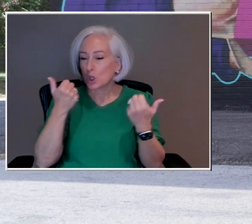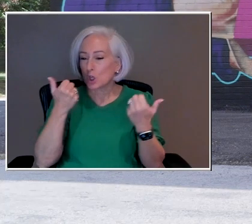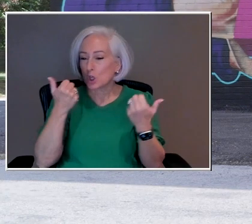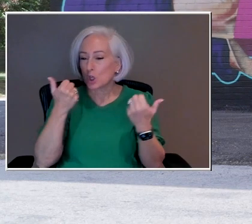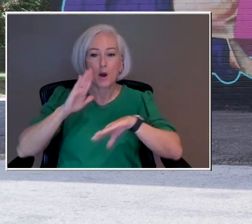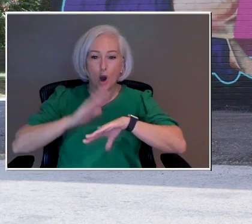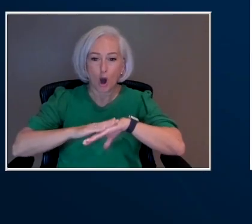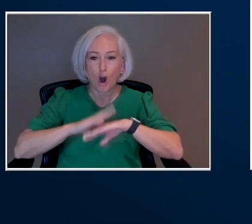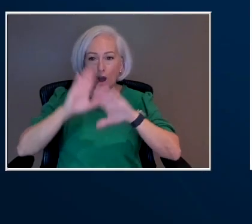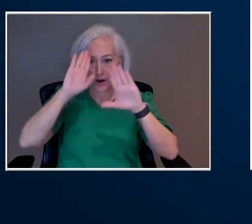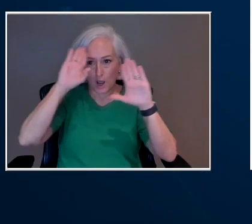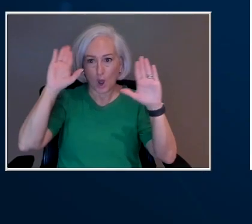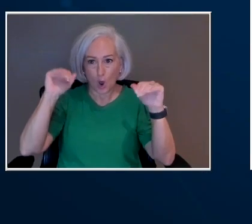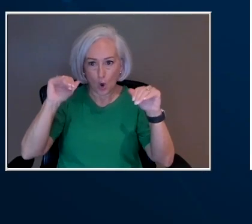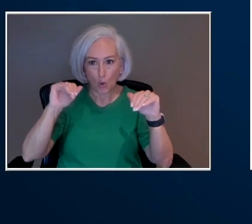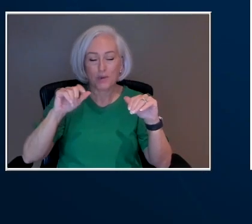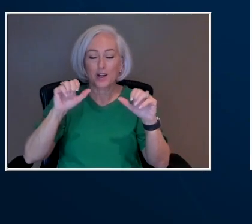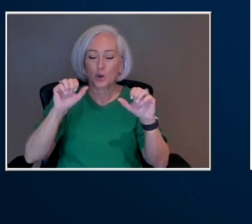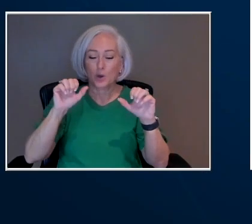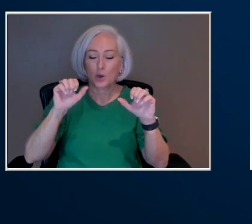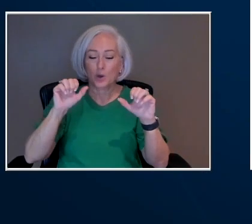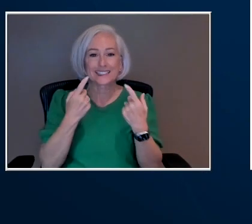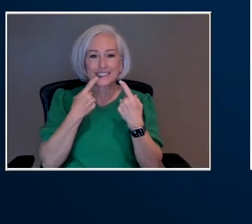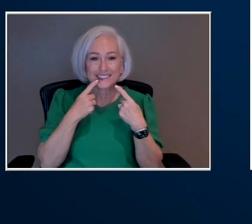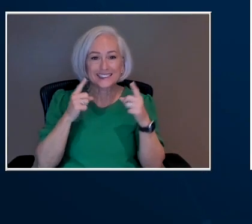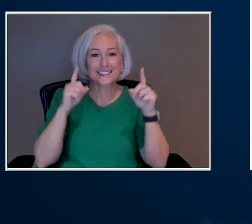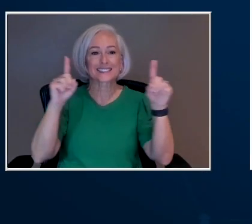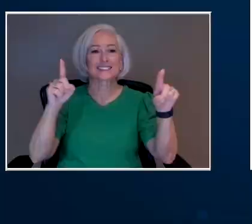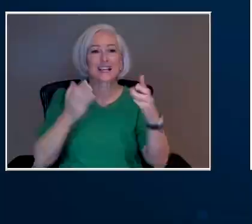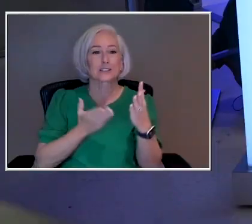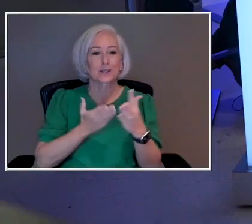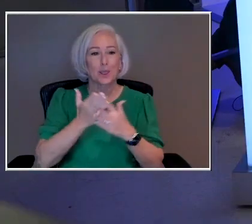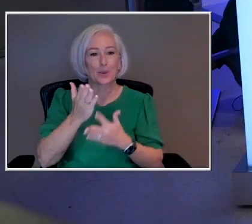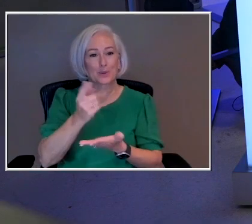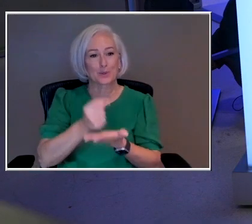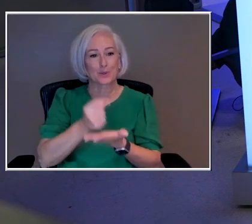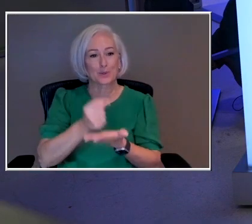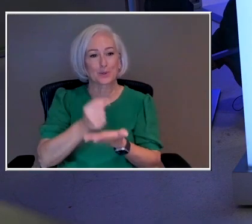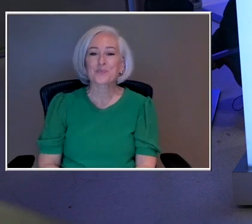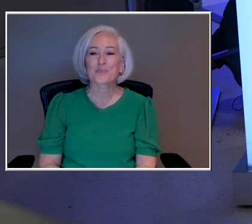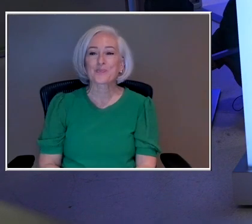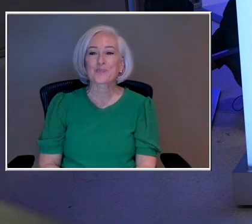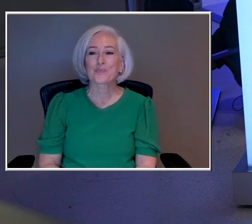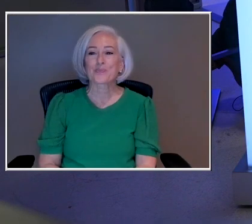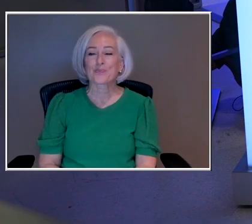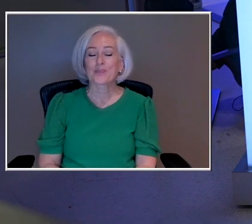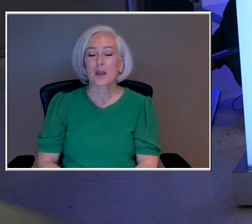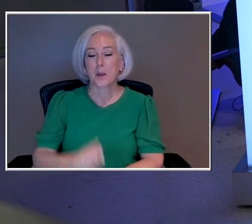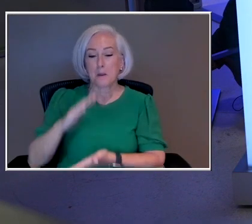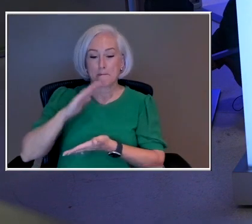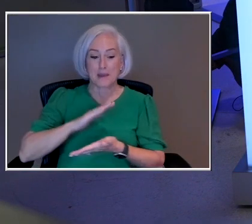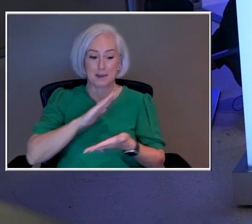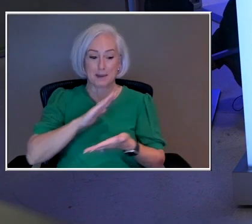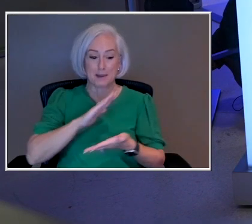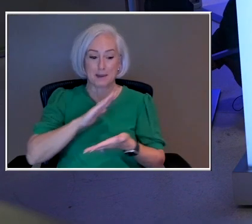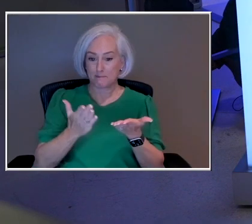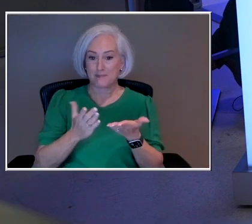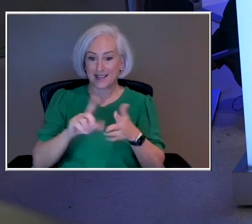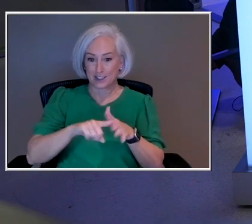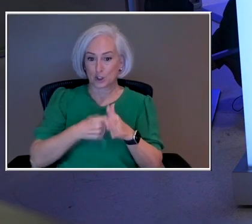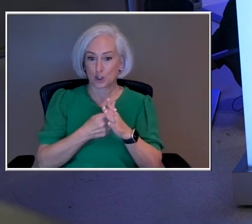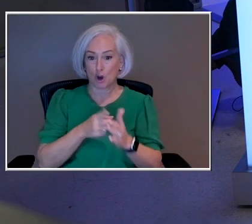treatment. I want to talk about mammograms. It is recommended at age 40 to get a mammogram. Heather was 37.